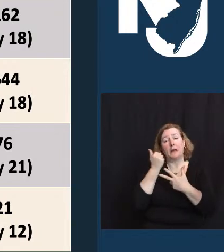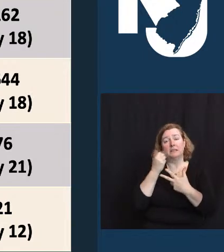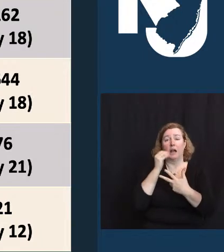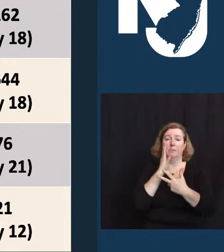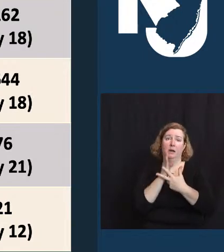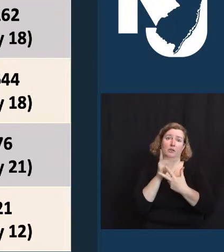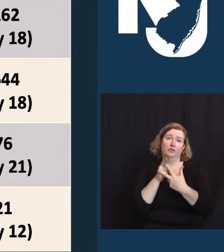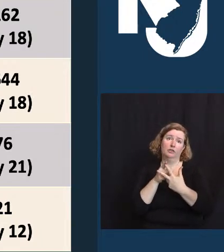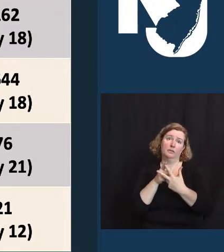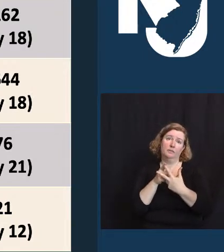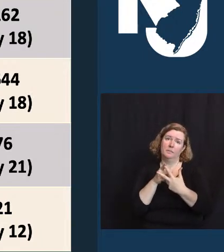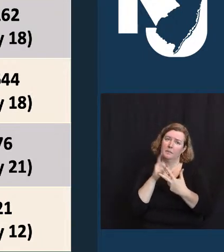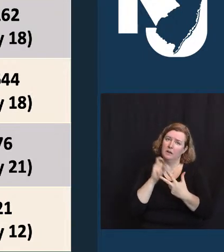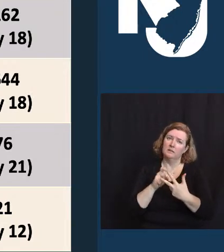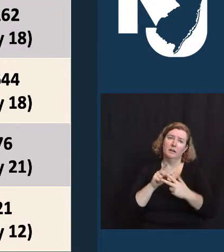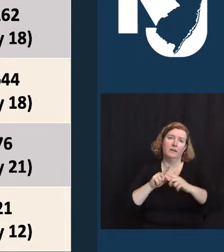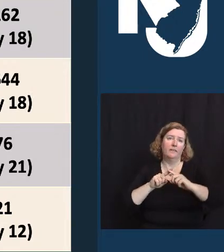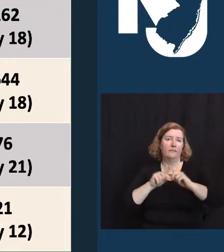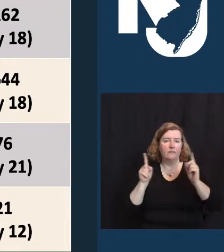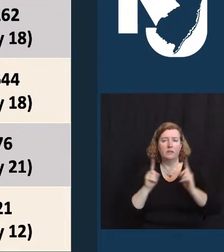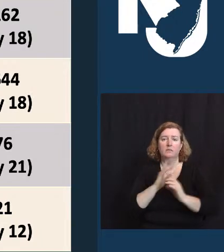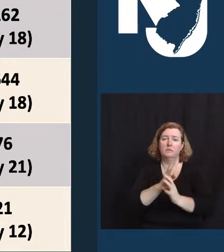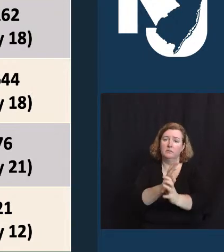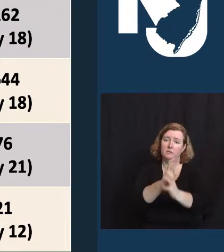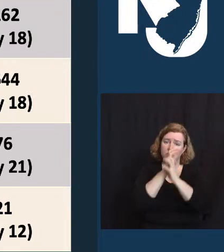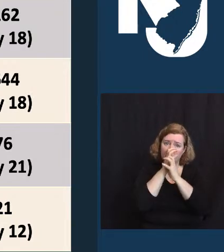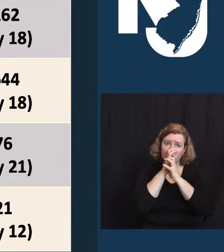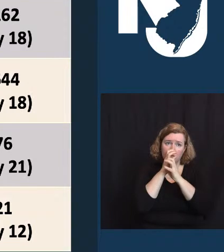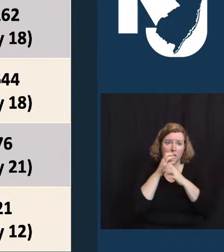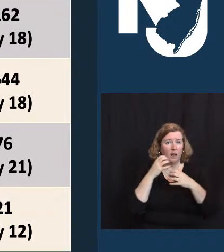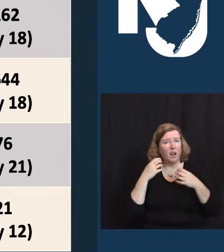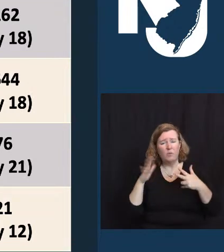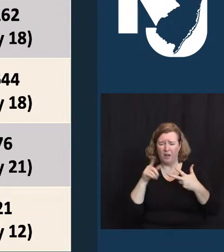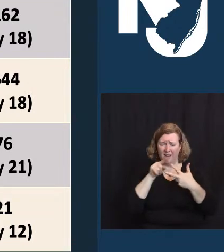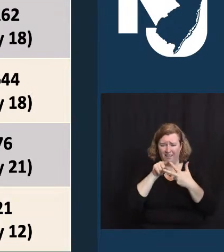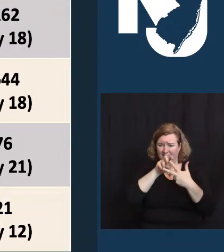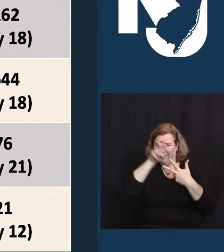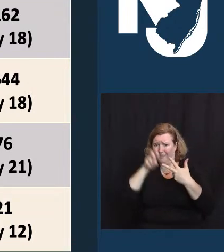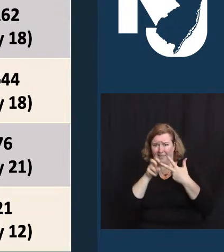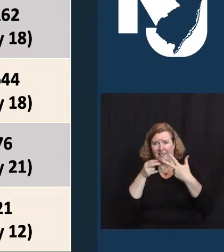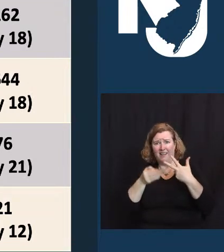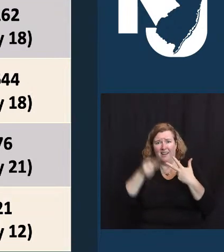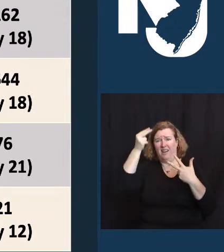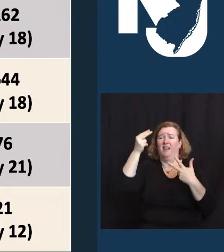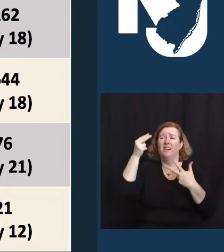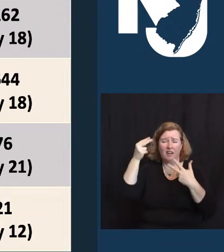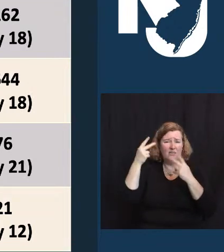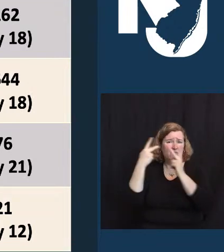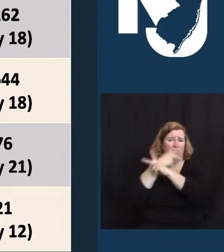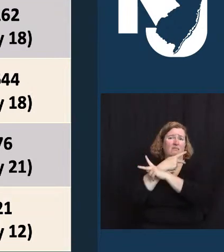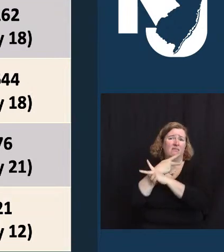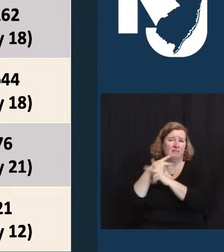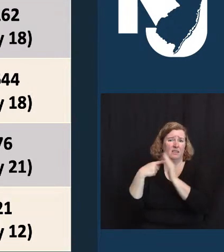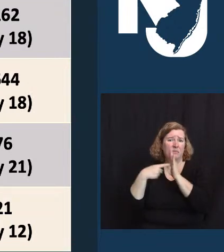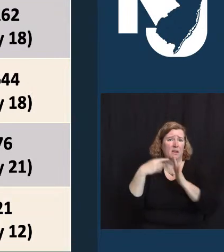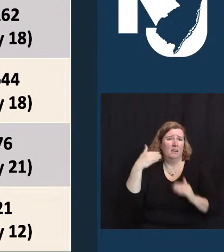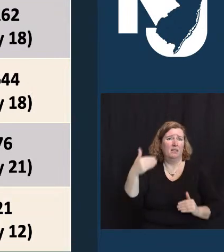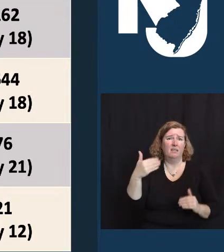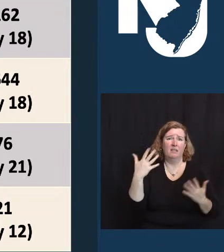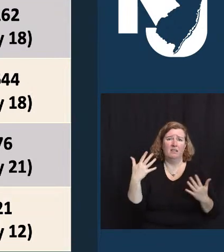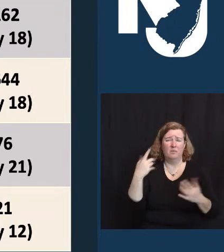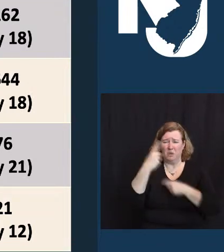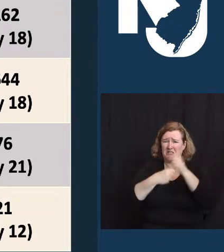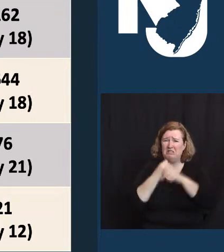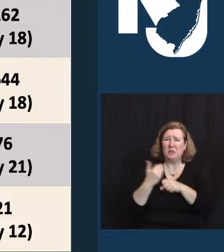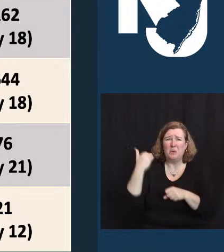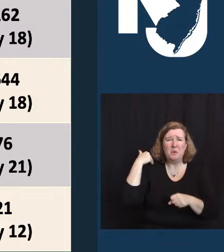high case model from becoming a reality. I repeat that conversation I had a year ago with Ron Klain talking about modeling